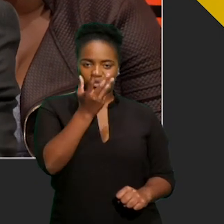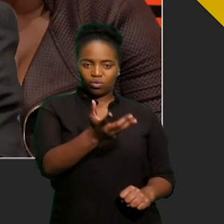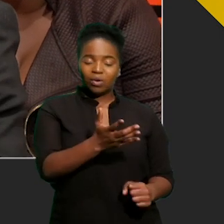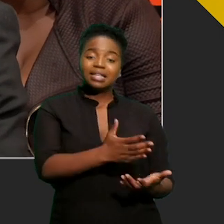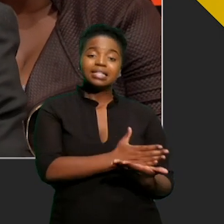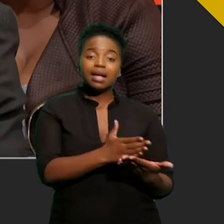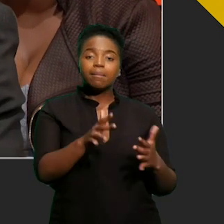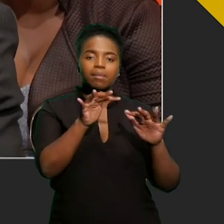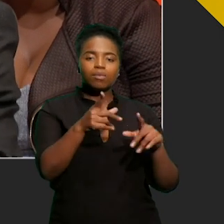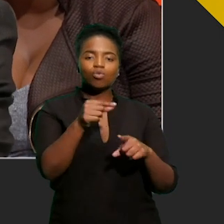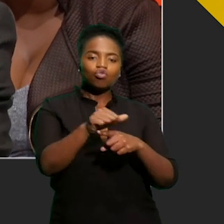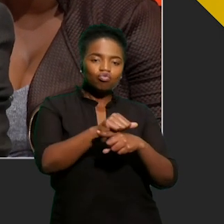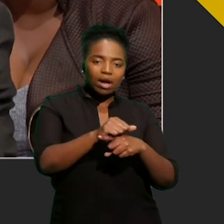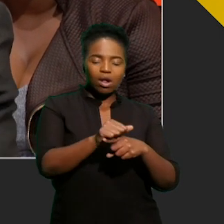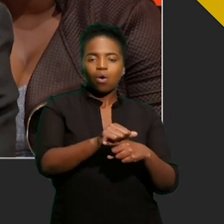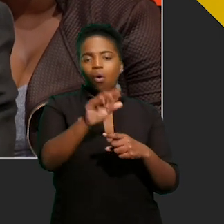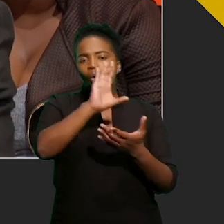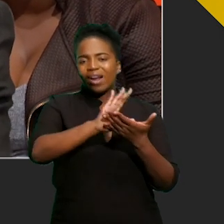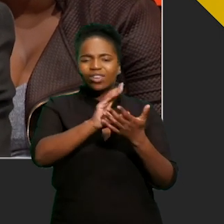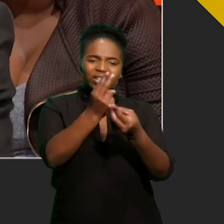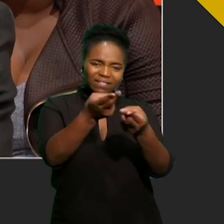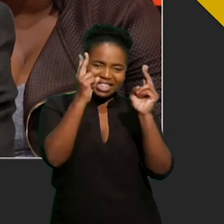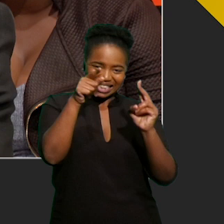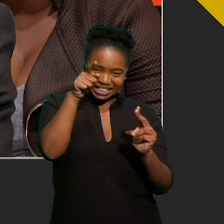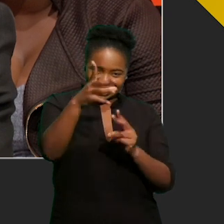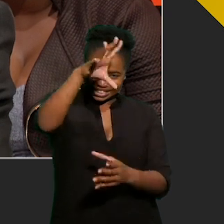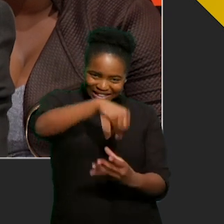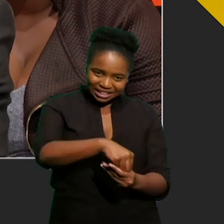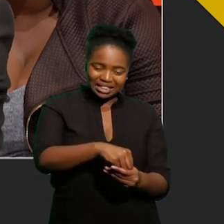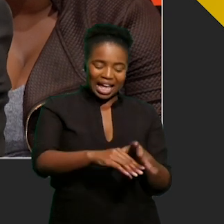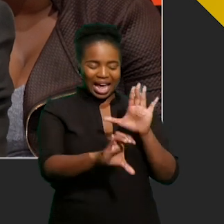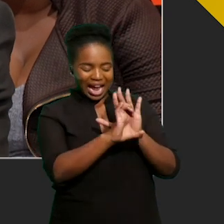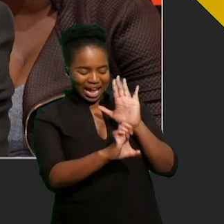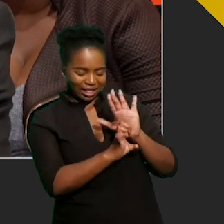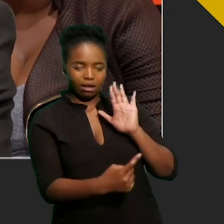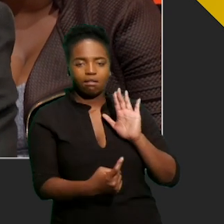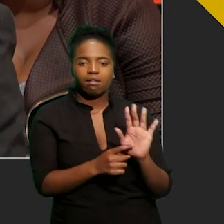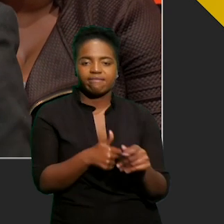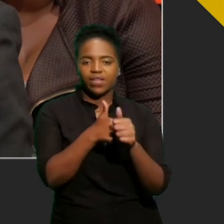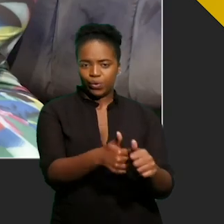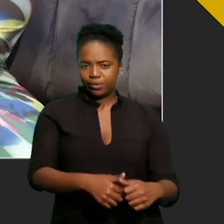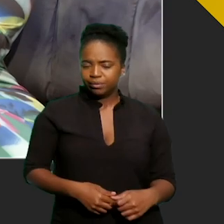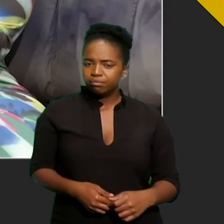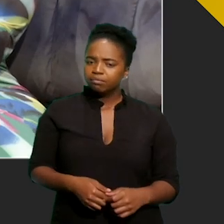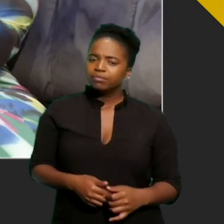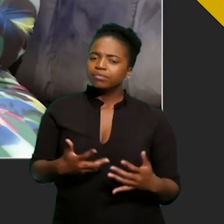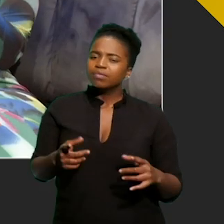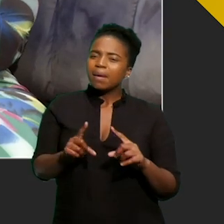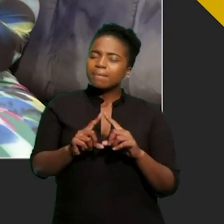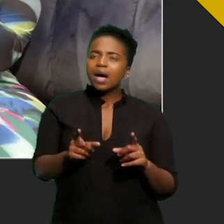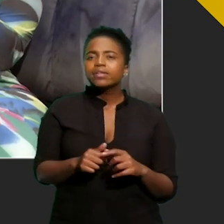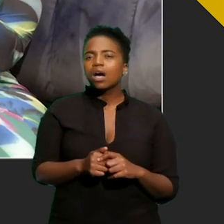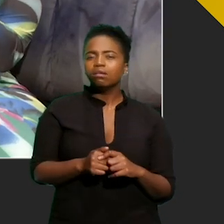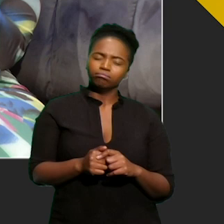when people are doing training, even go to college and so on, that becomes part of the ethics that they have to learn. Yeah. But what happens if you're not